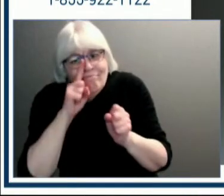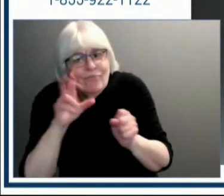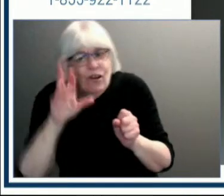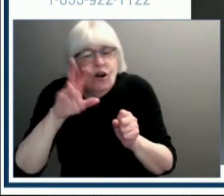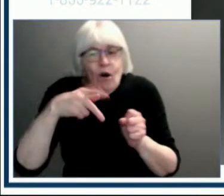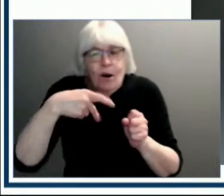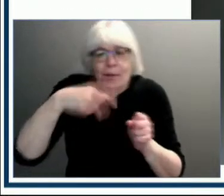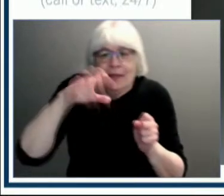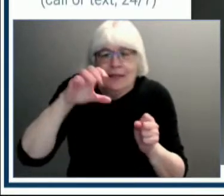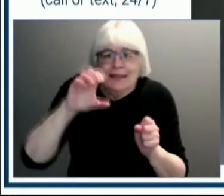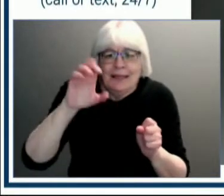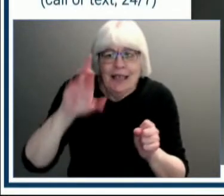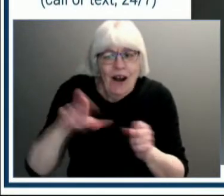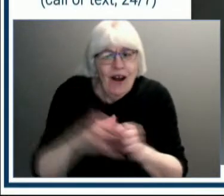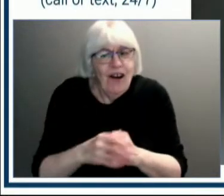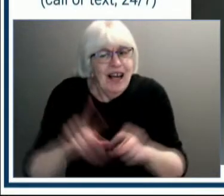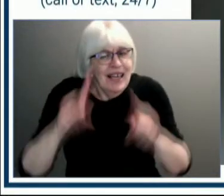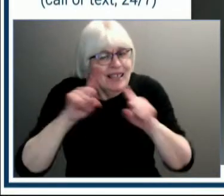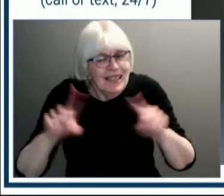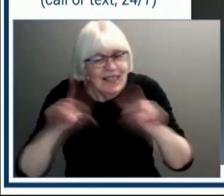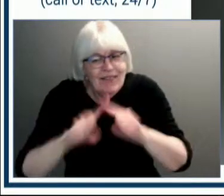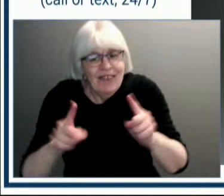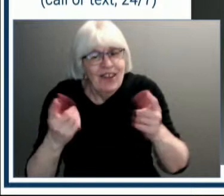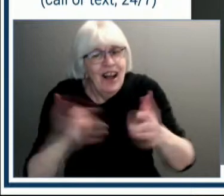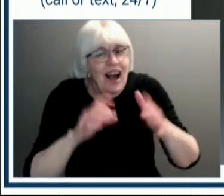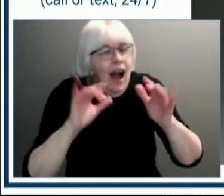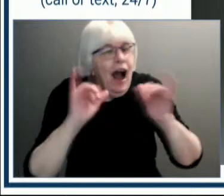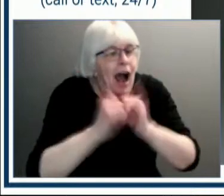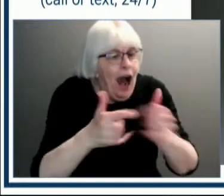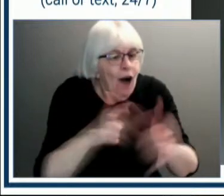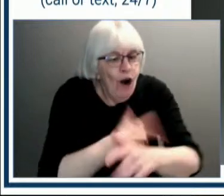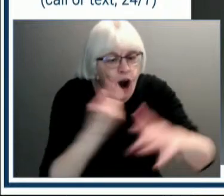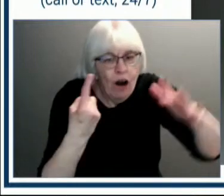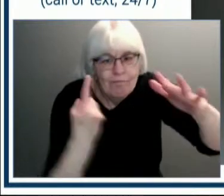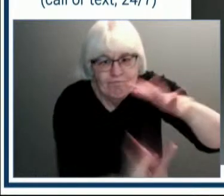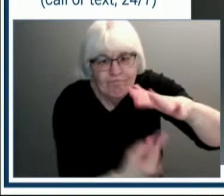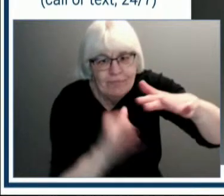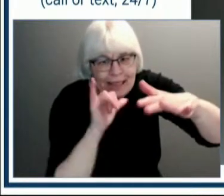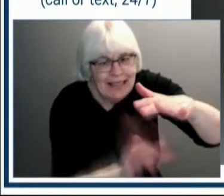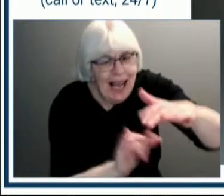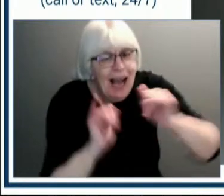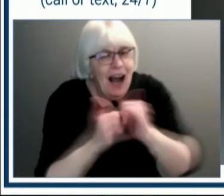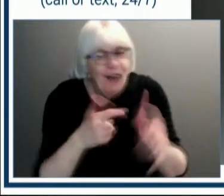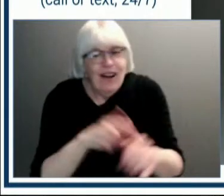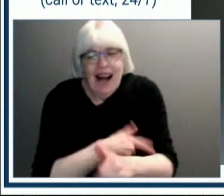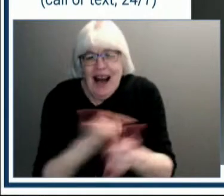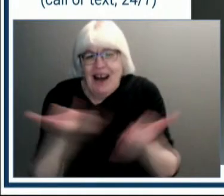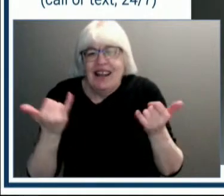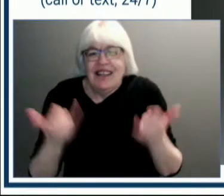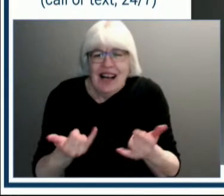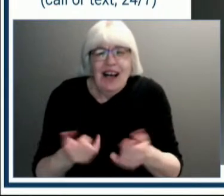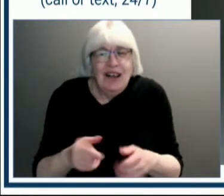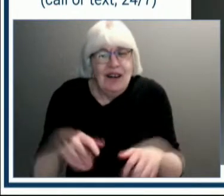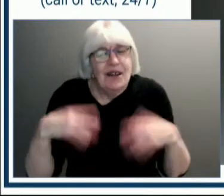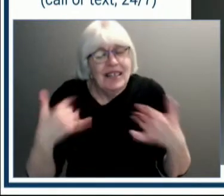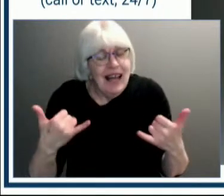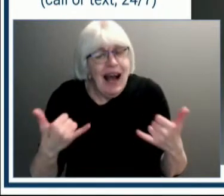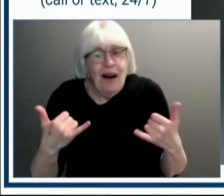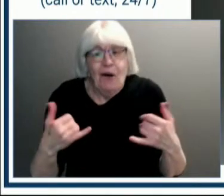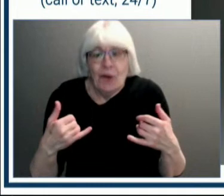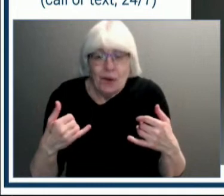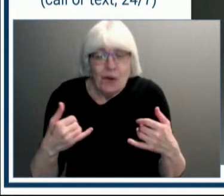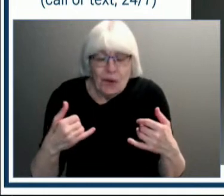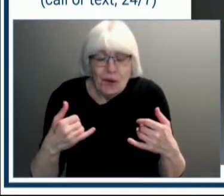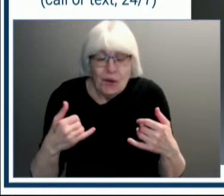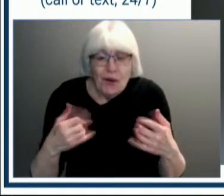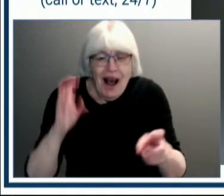I'll say it again, and I've said it previously, this is the most difficult stage of the pandemic. We're all ready to move on, but COVID isn't ready